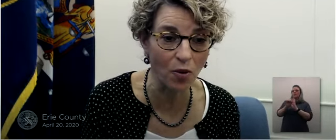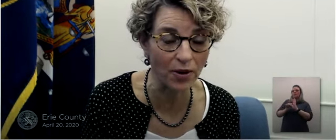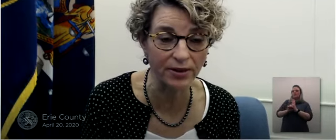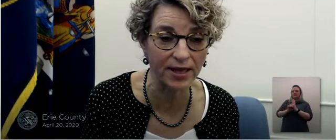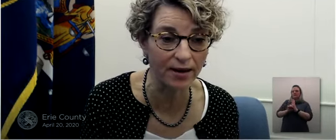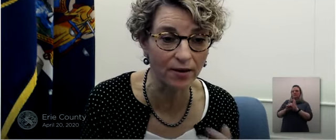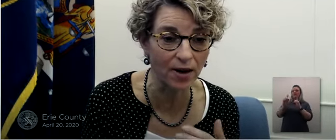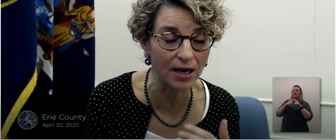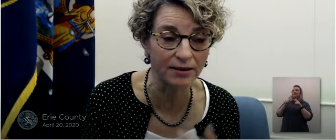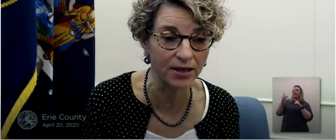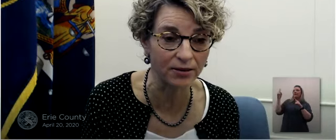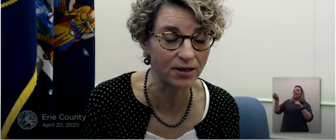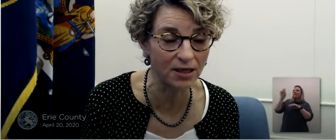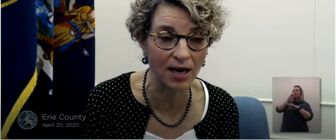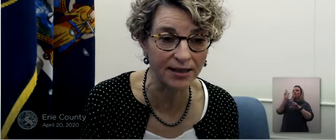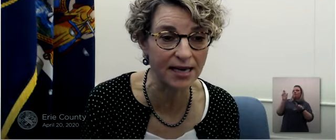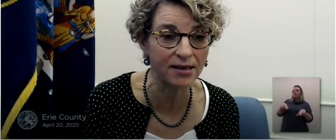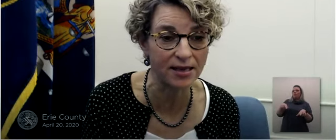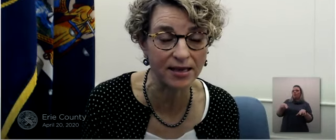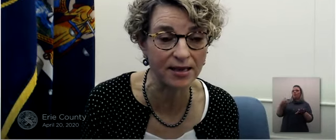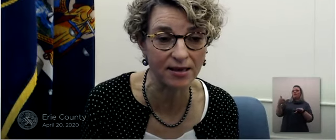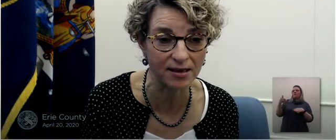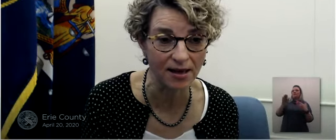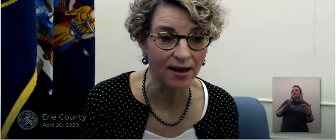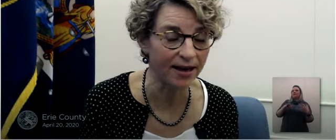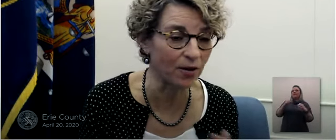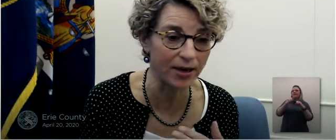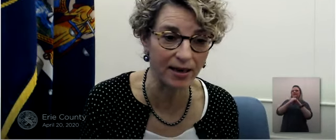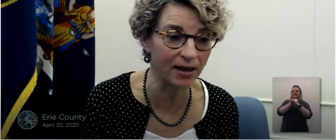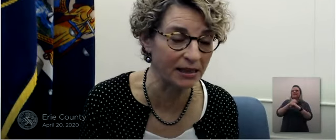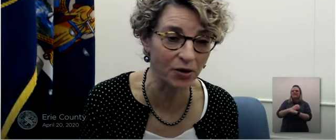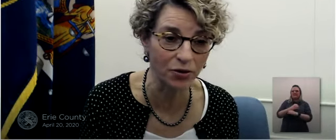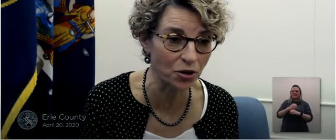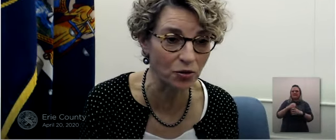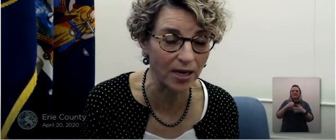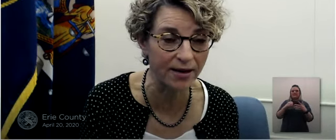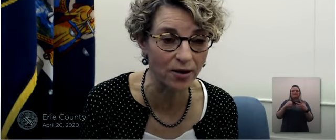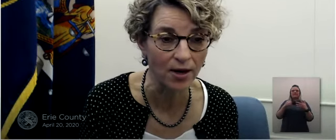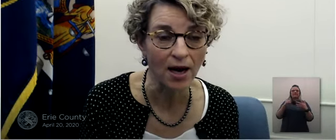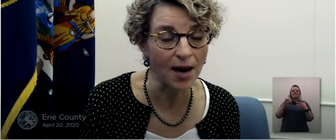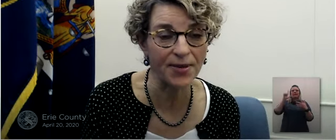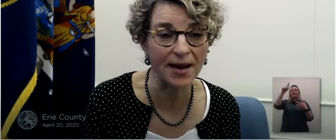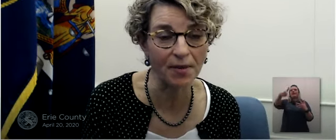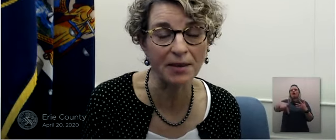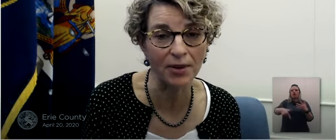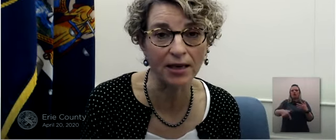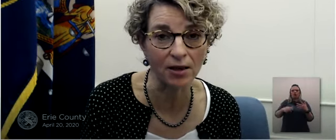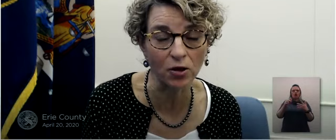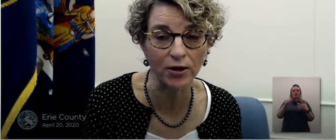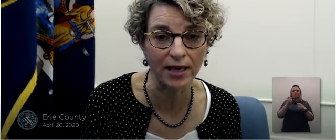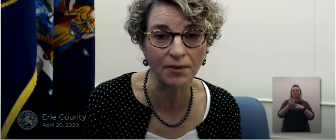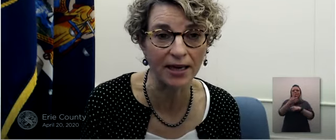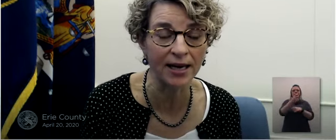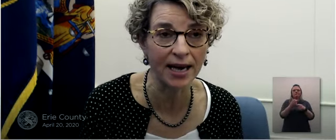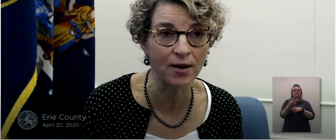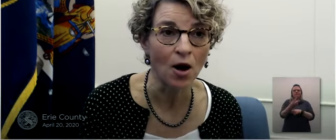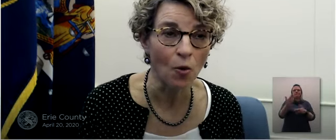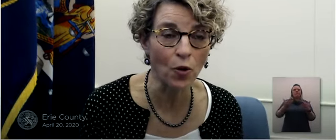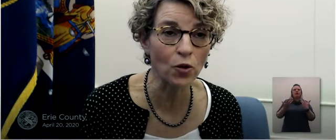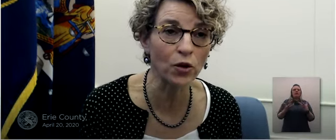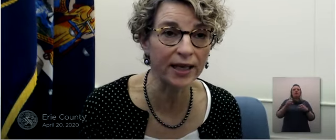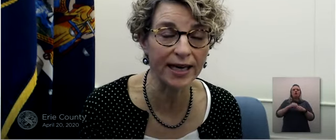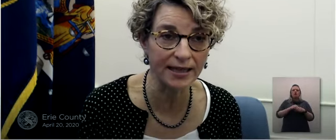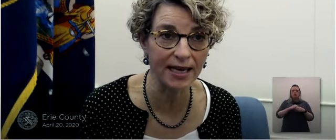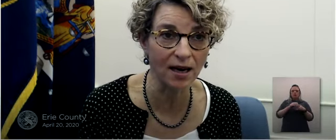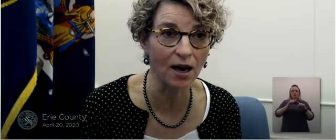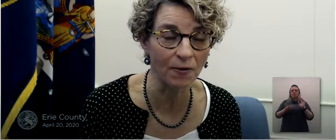they report their death statistics, in a year or two later, that might be included. But again,